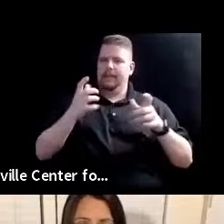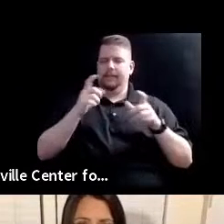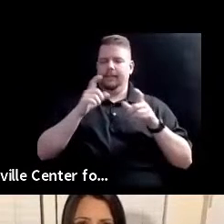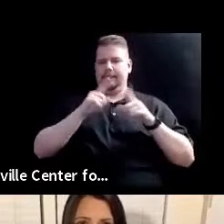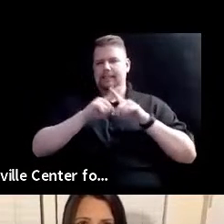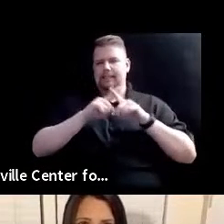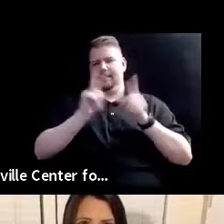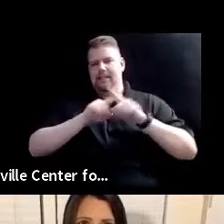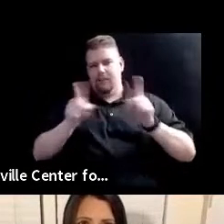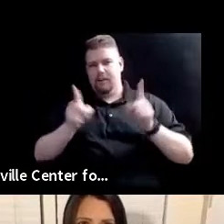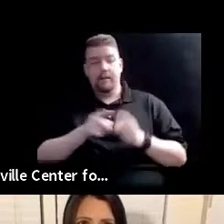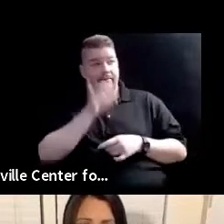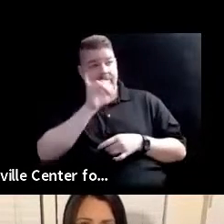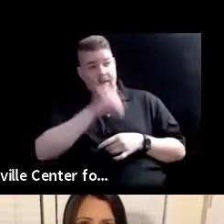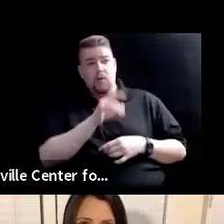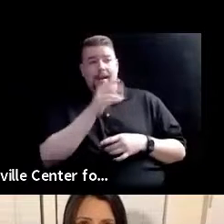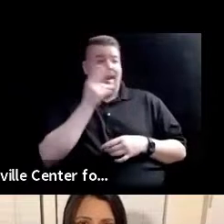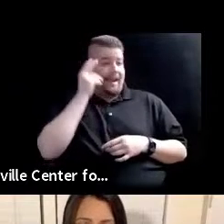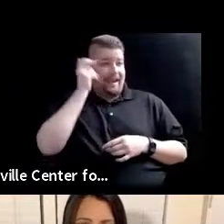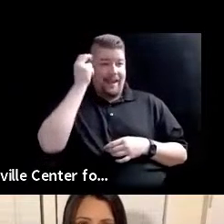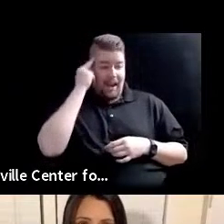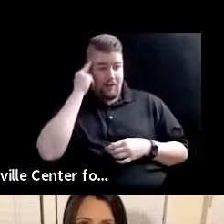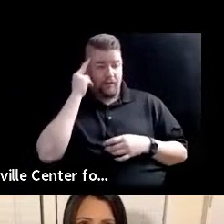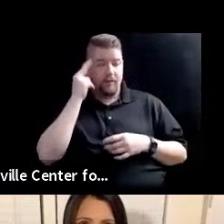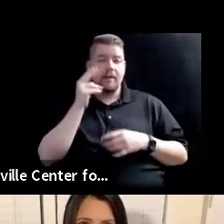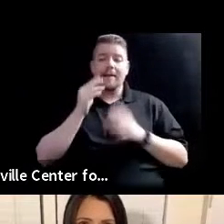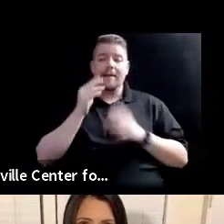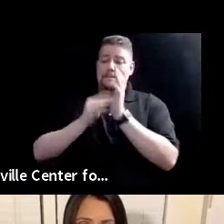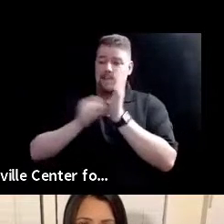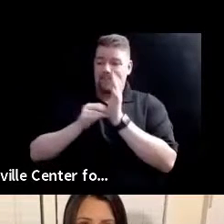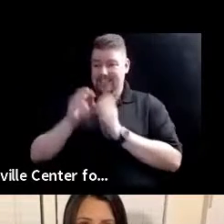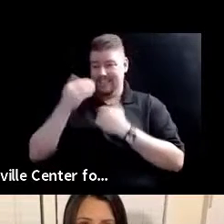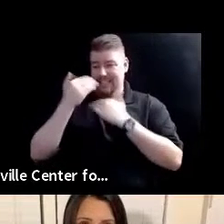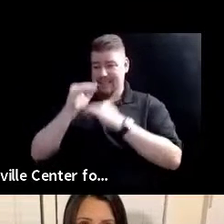And that's what Nashville did versus Memphis did the 6.